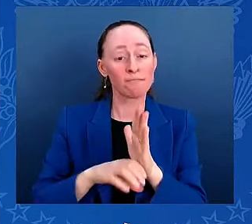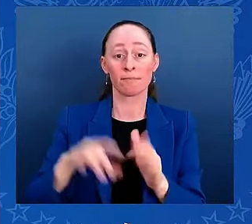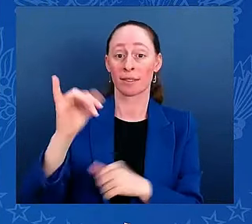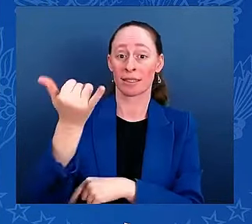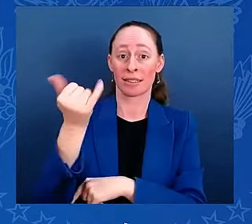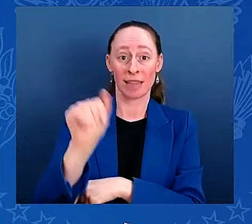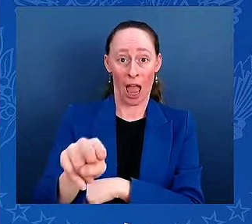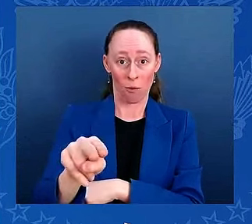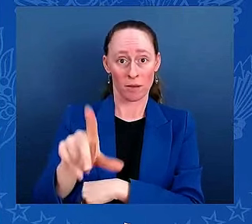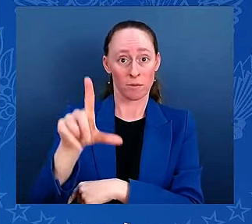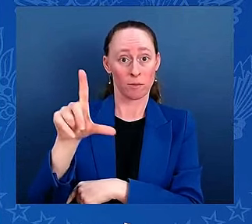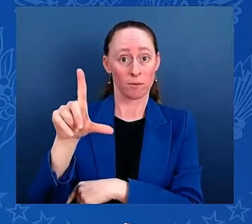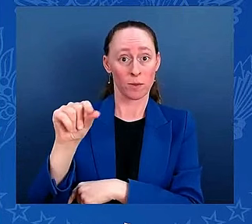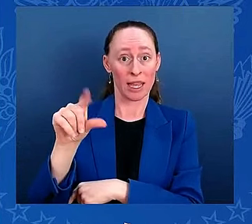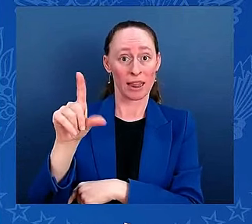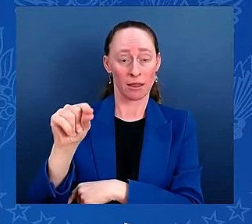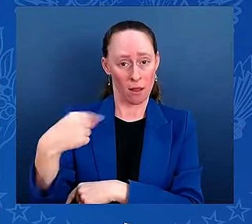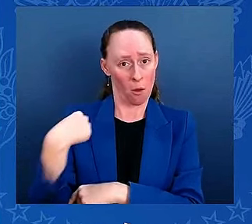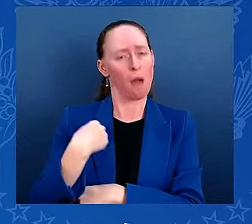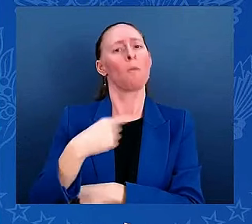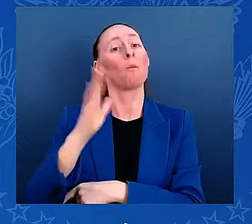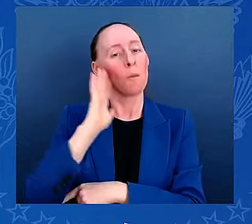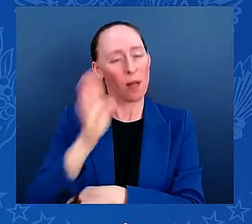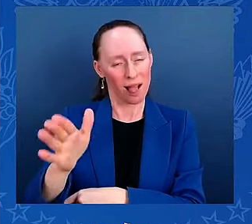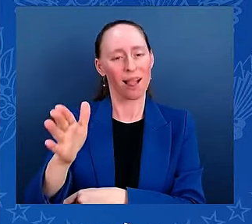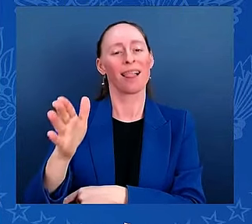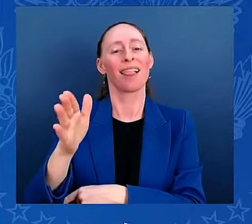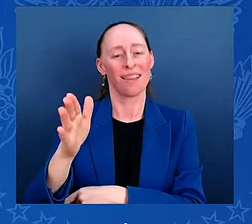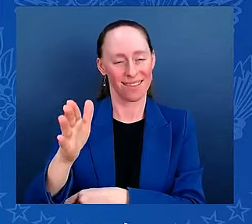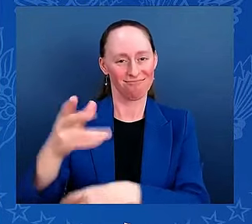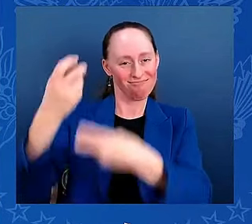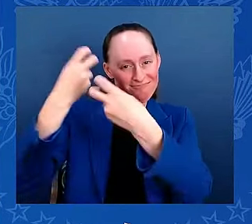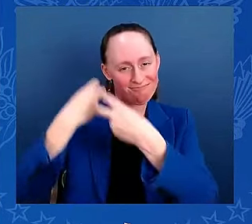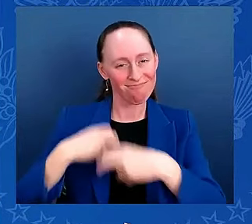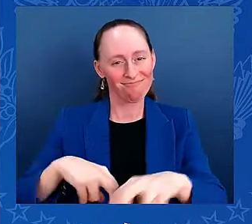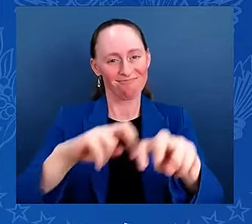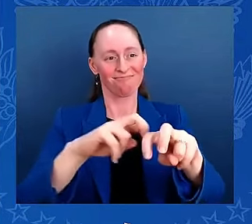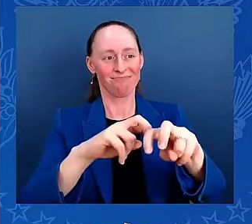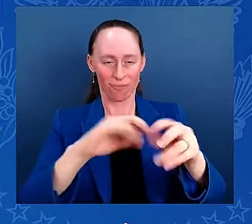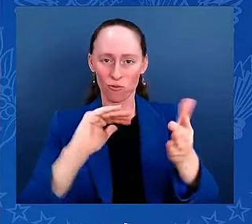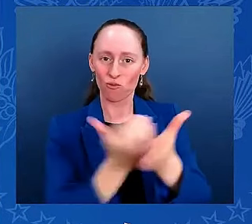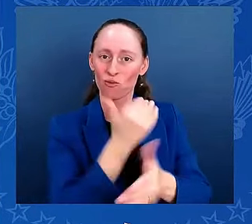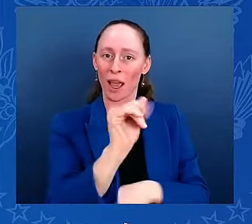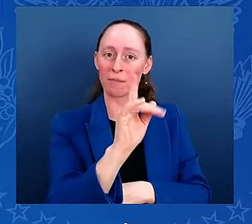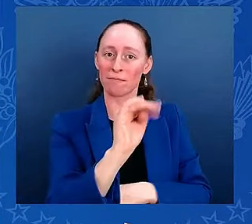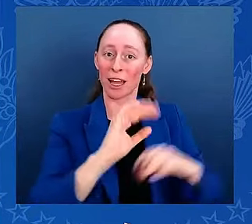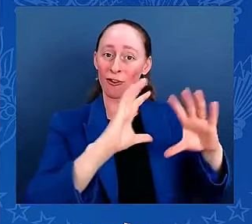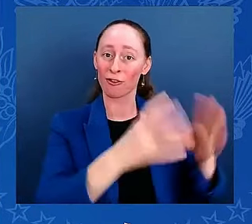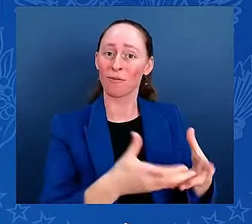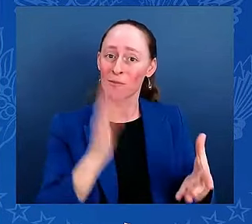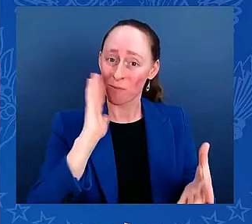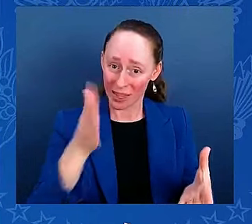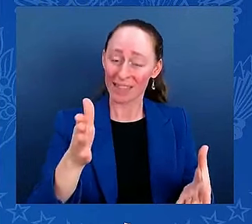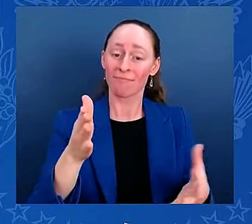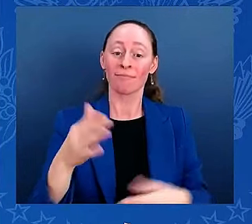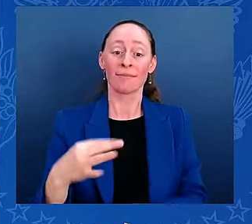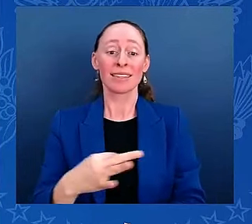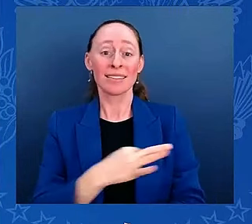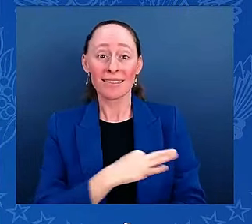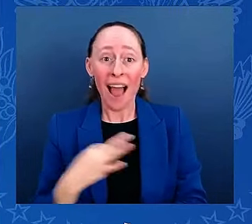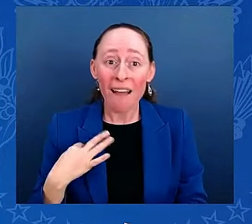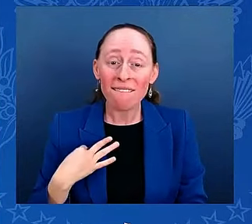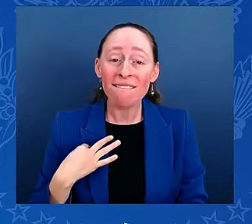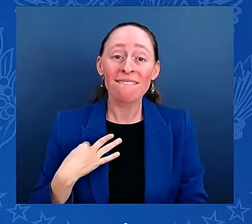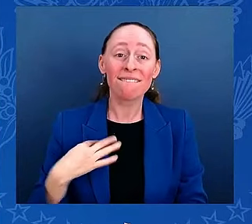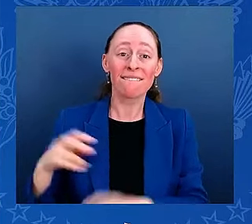in America. To all our incredible staff, supporters, cabinet members, all the people who have been hanging out with me for the